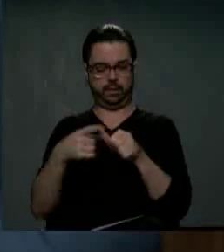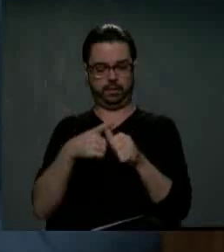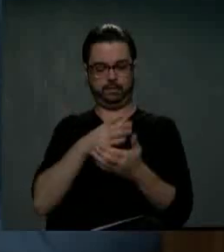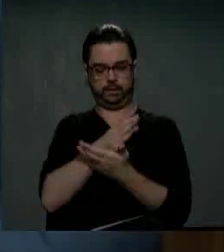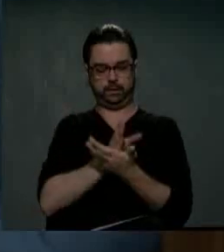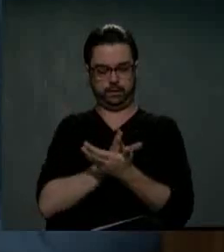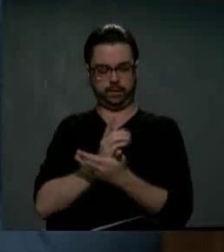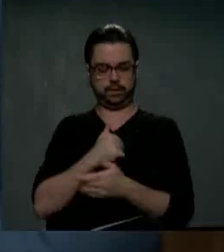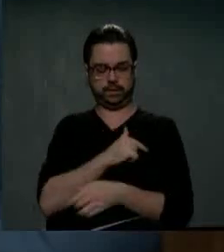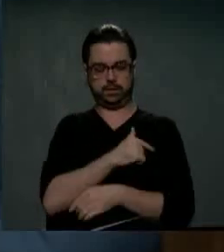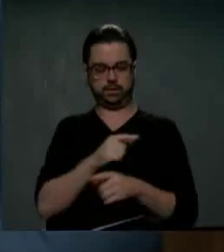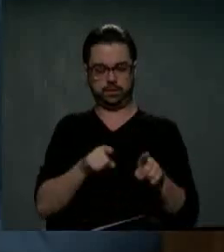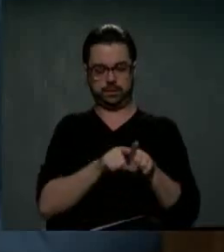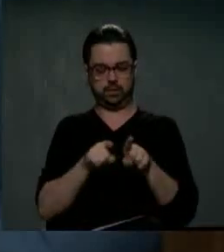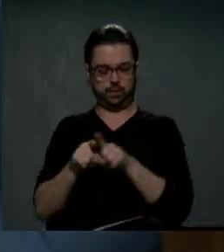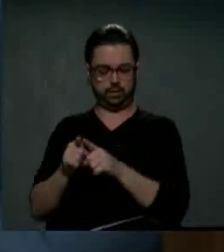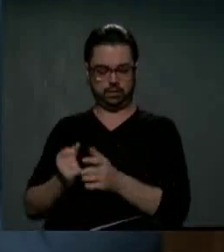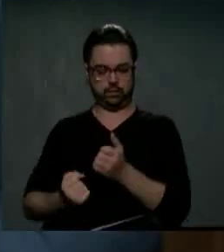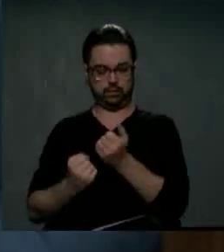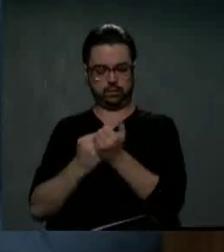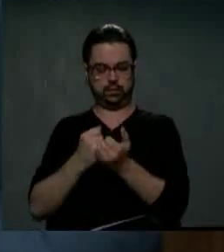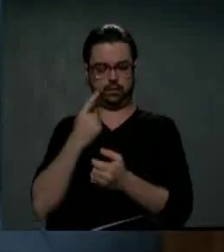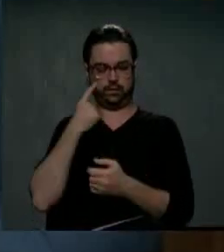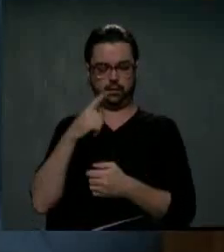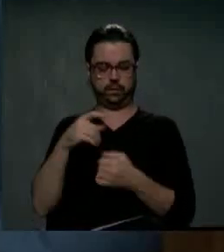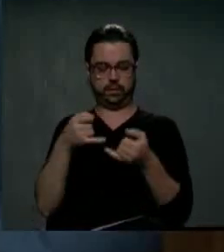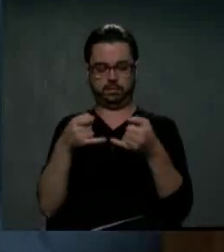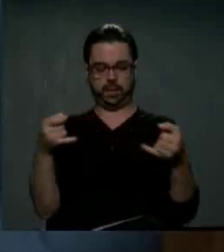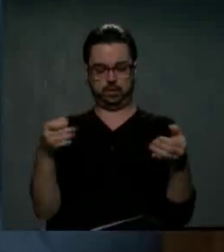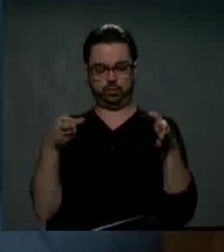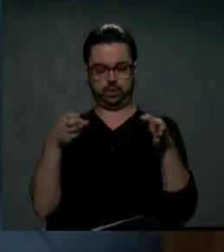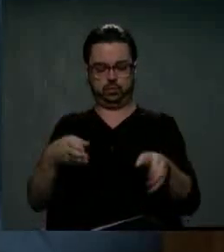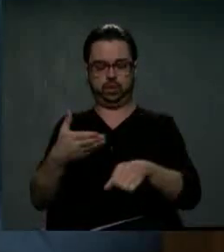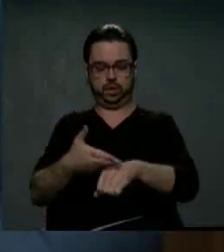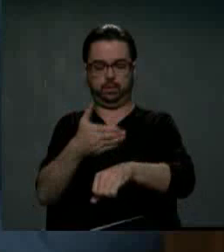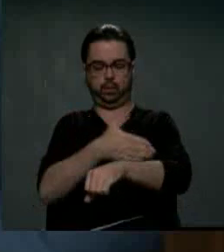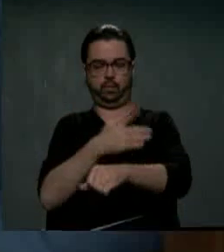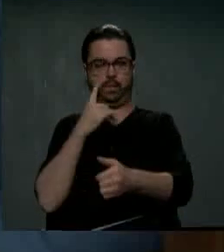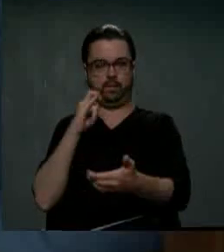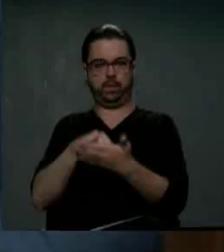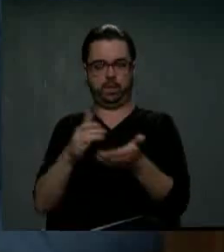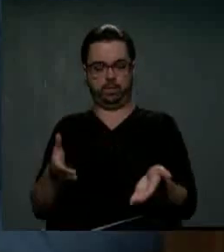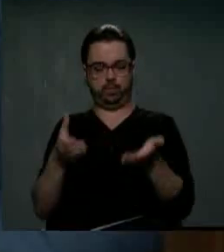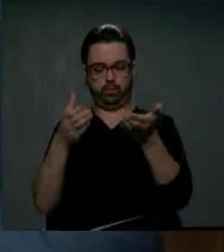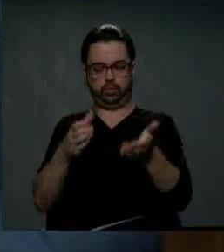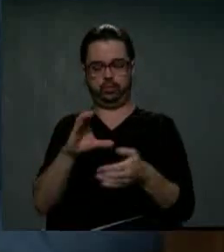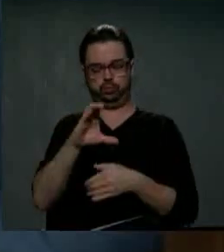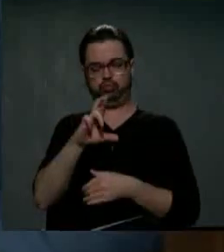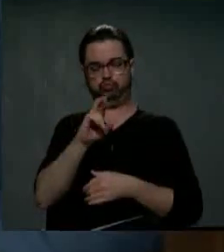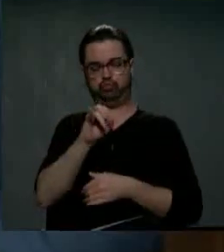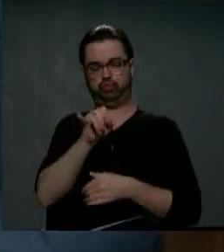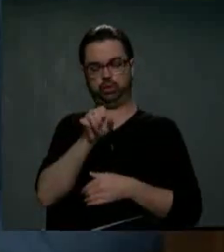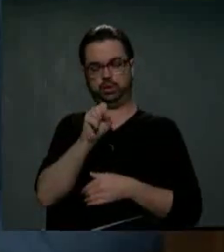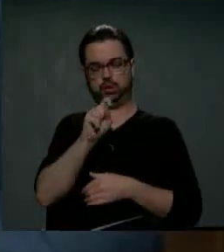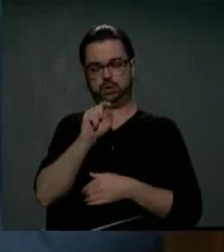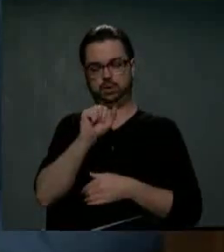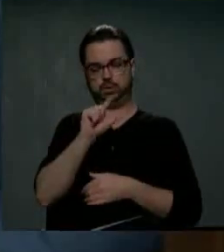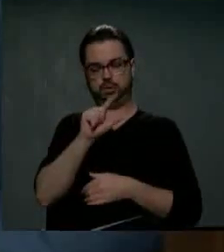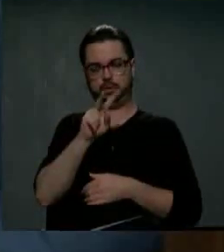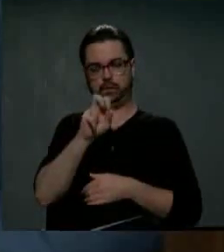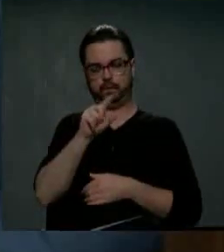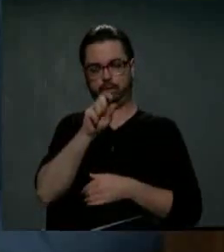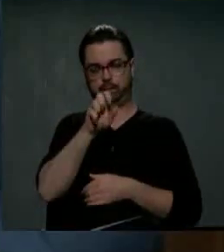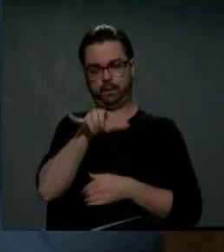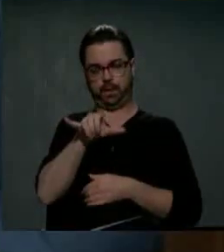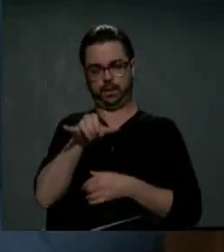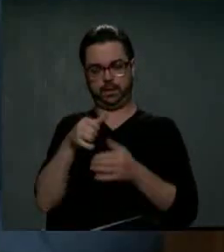for a deferral of the Boundary Street improvements for the proposed Crystal Valley lateral extension located along the western boundary